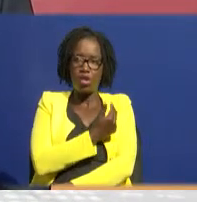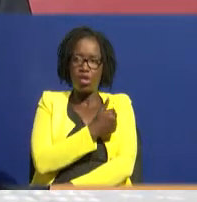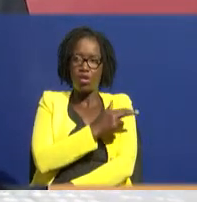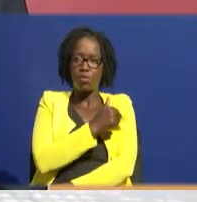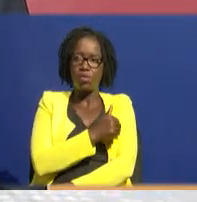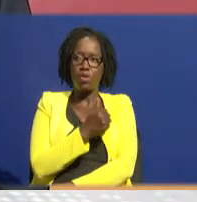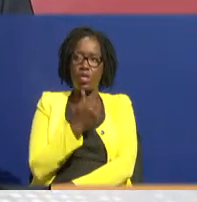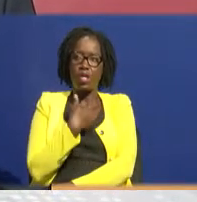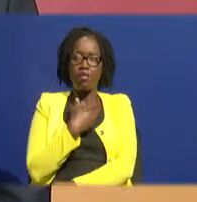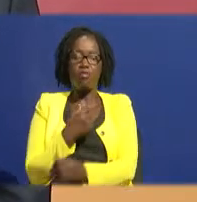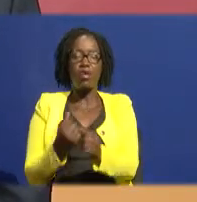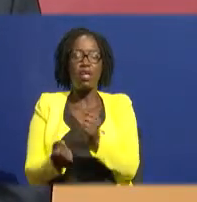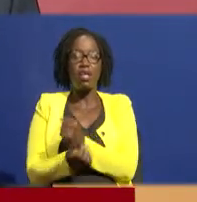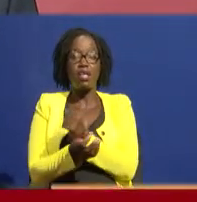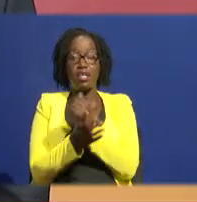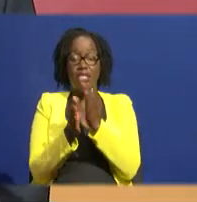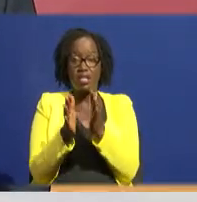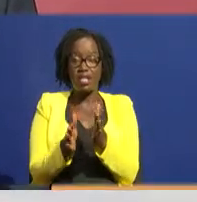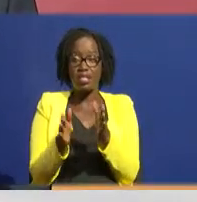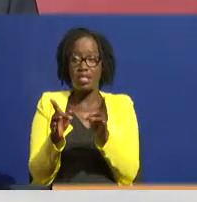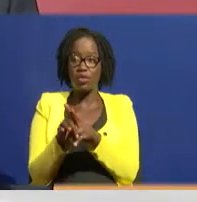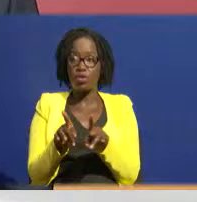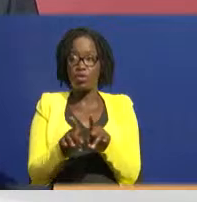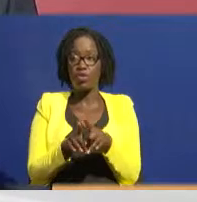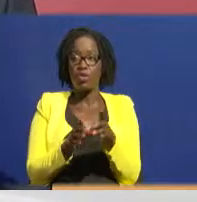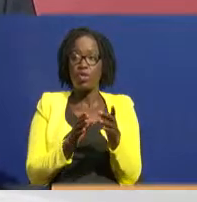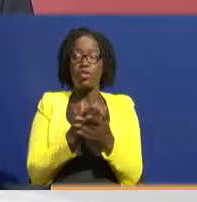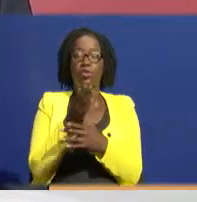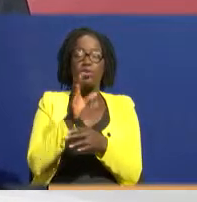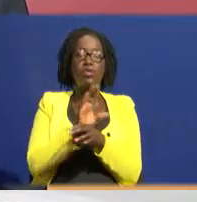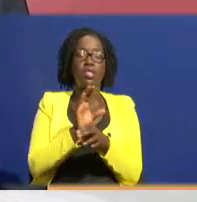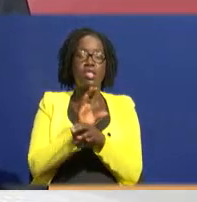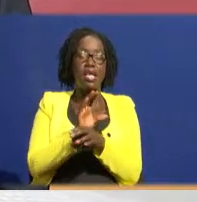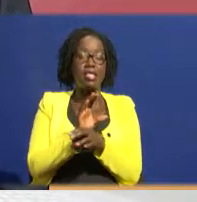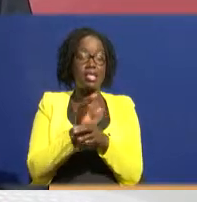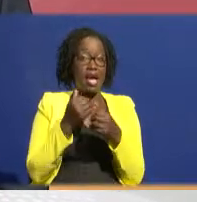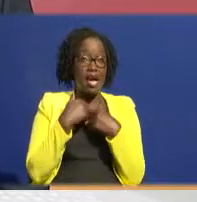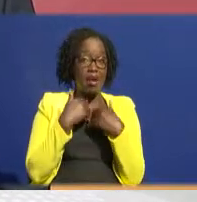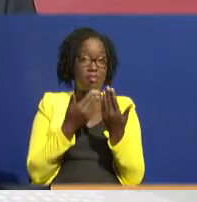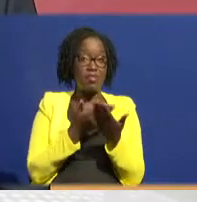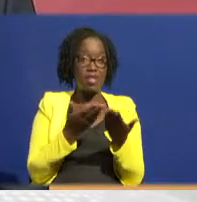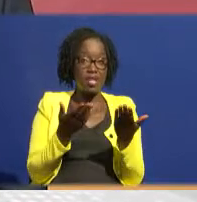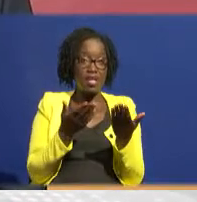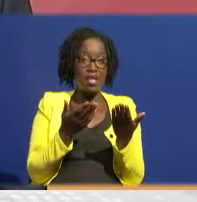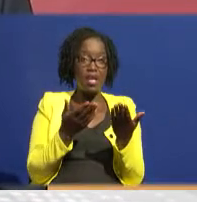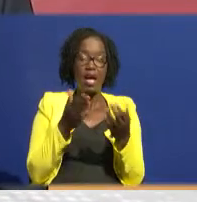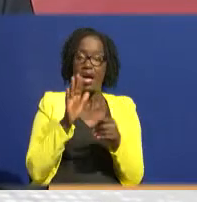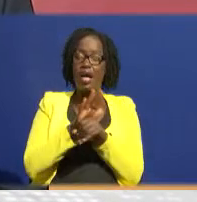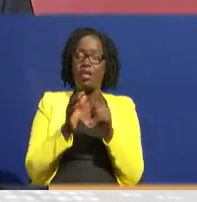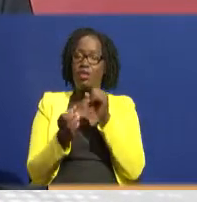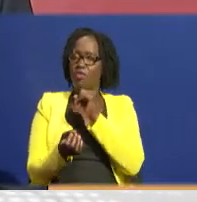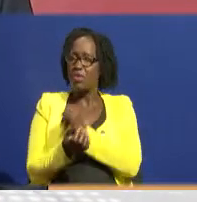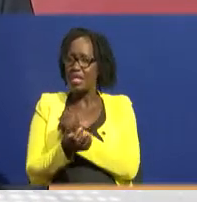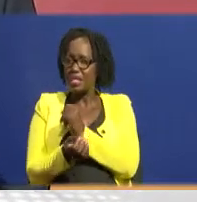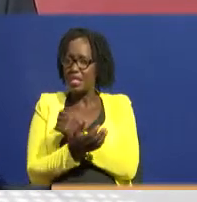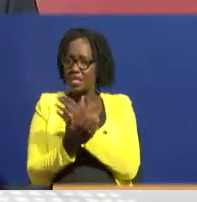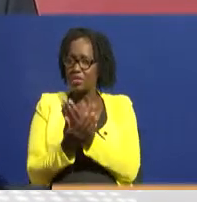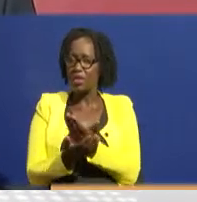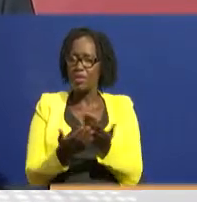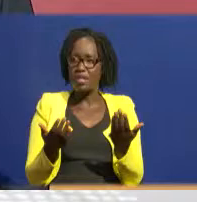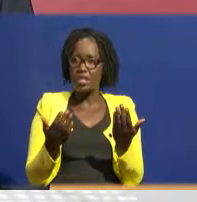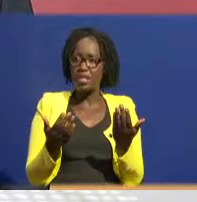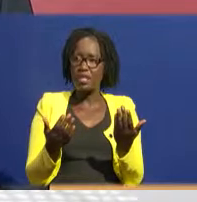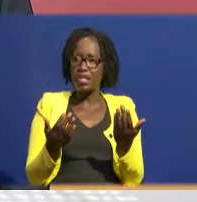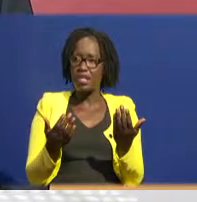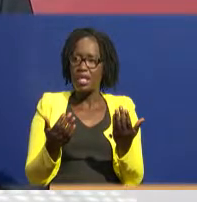which actually have the counselors, and again through the church, because we have a church. So we do a lot of counseling to our children, and